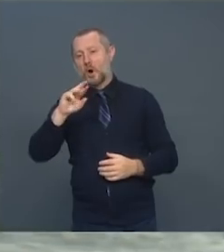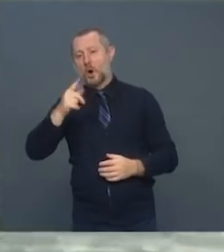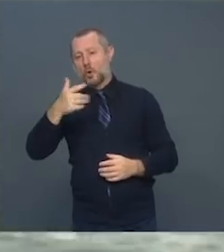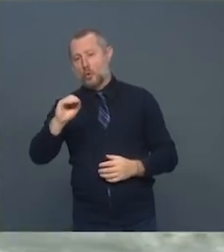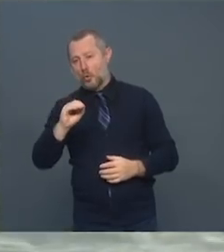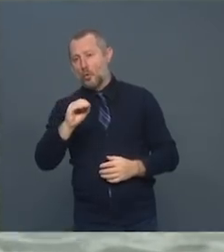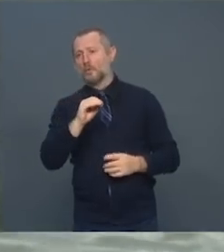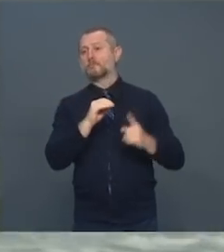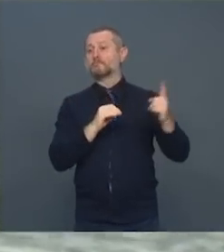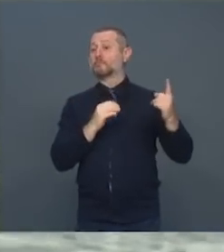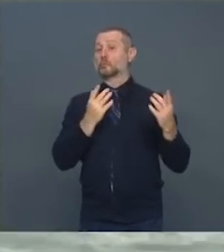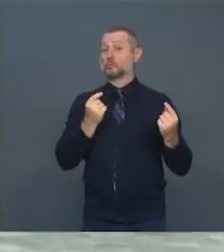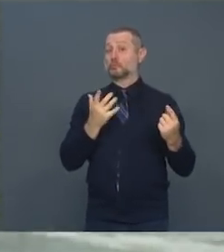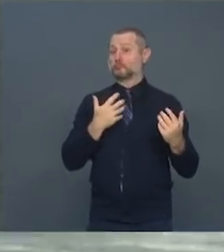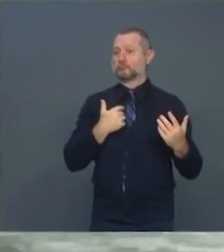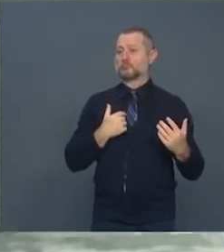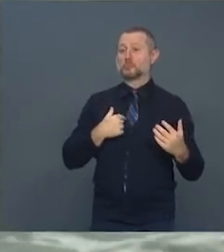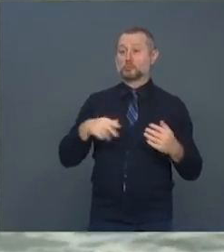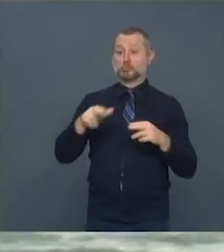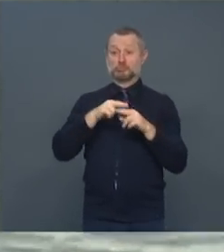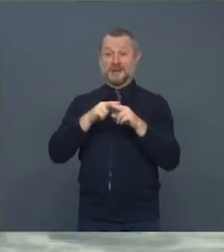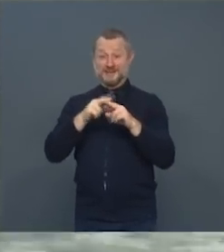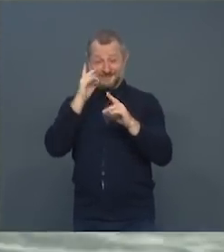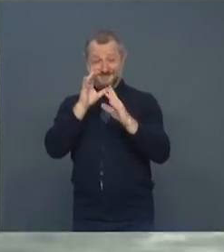70 rail cars